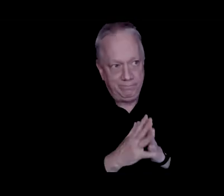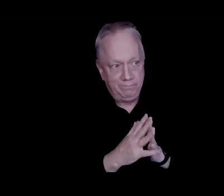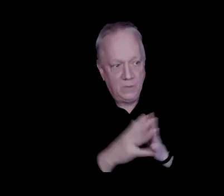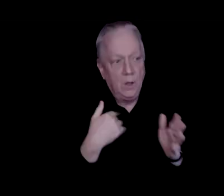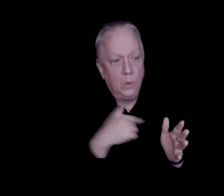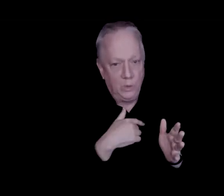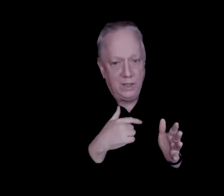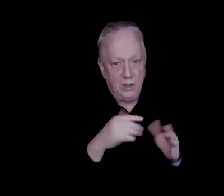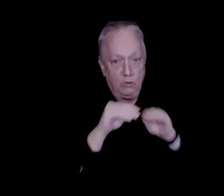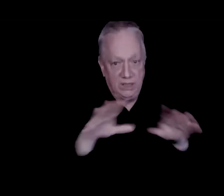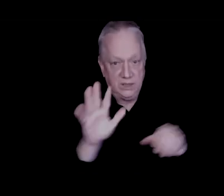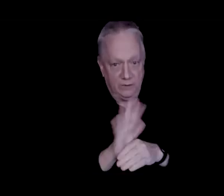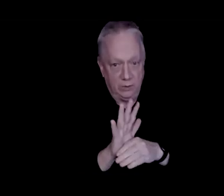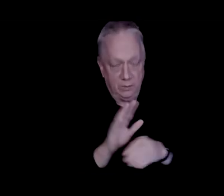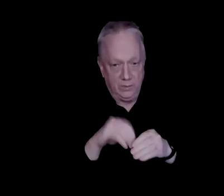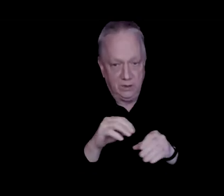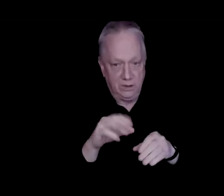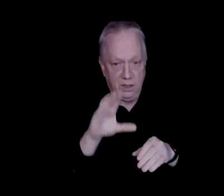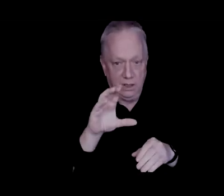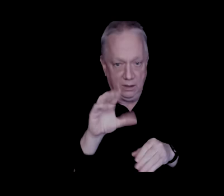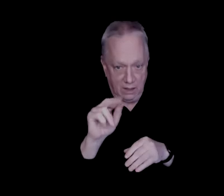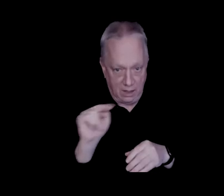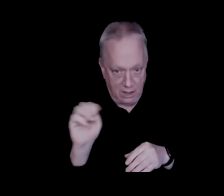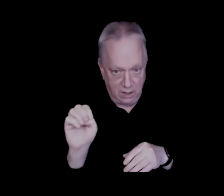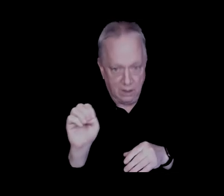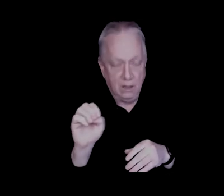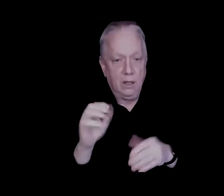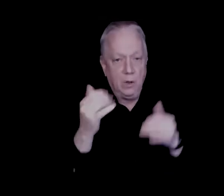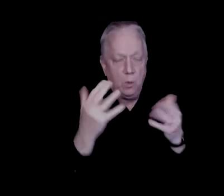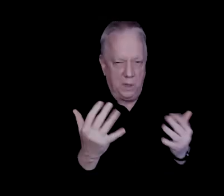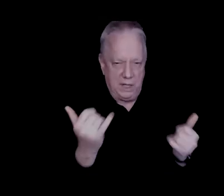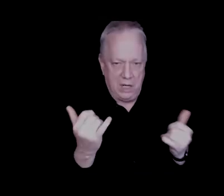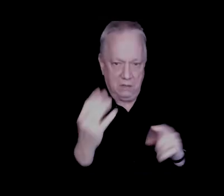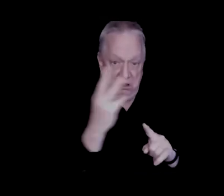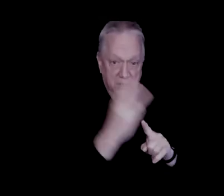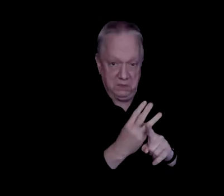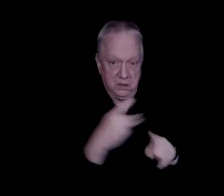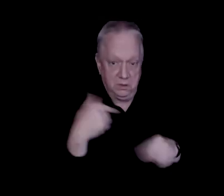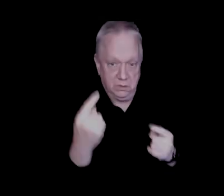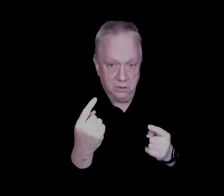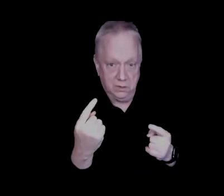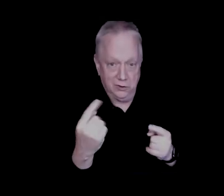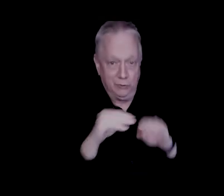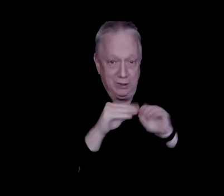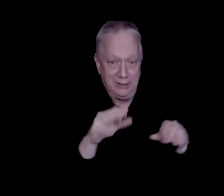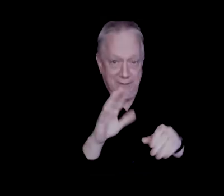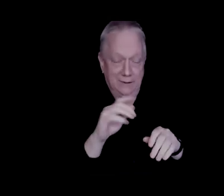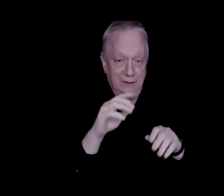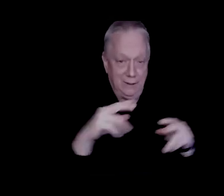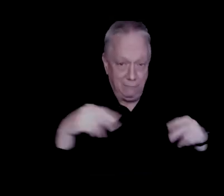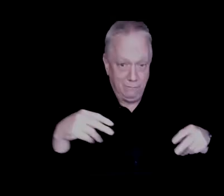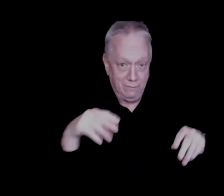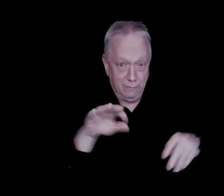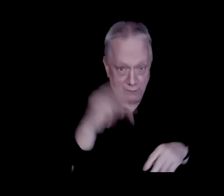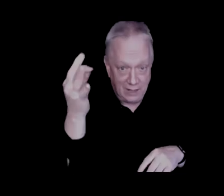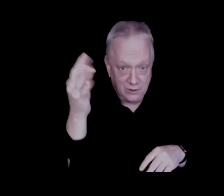We release the film in France. I mean, we wait for now maybe 6 months to release the film in France. You see, we should